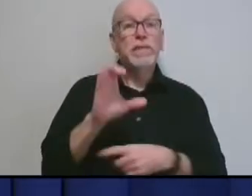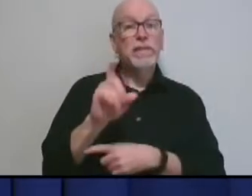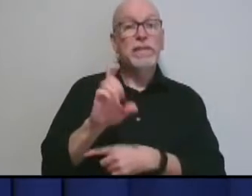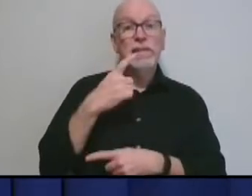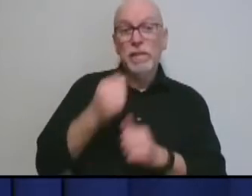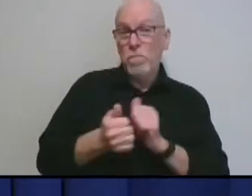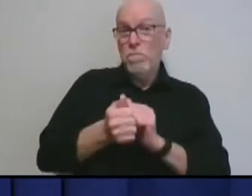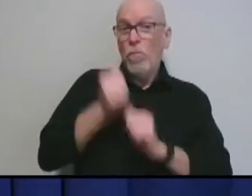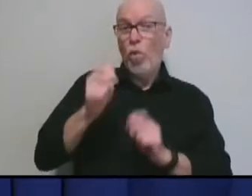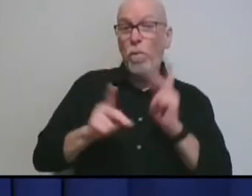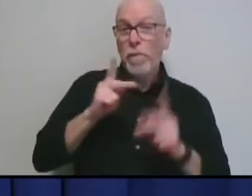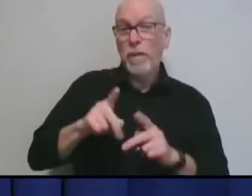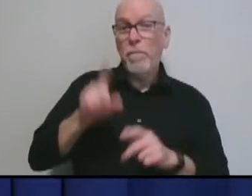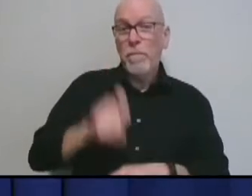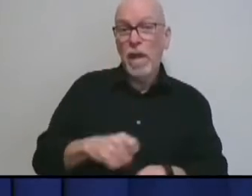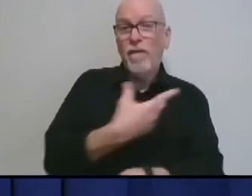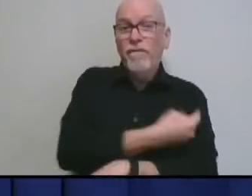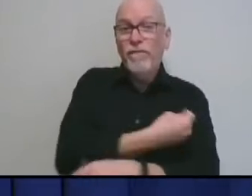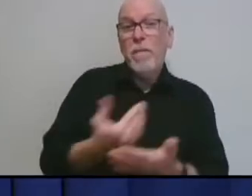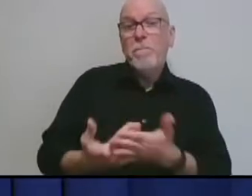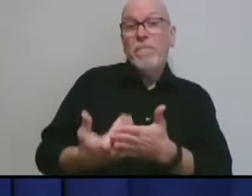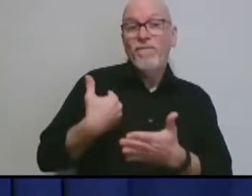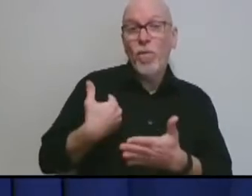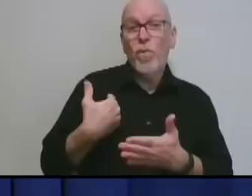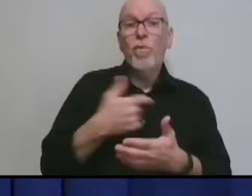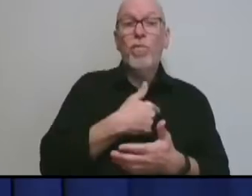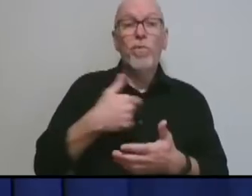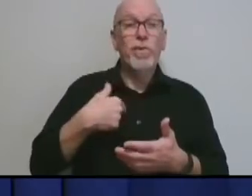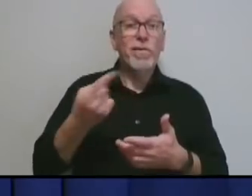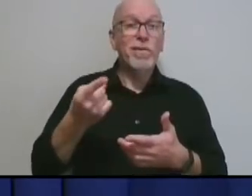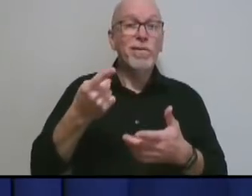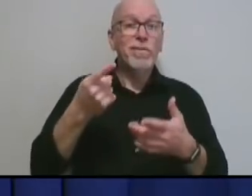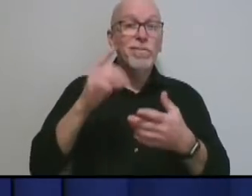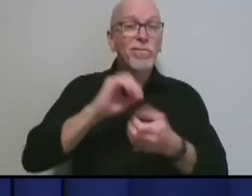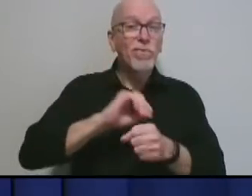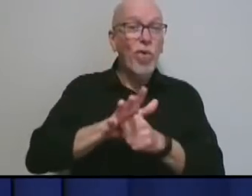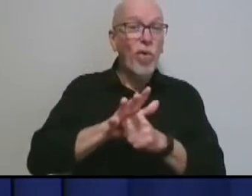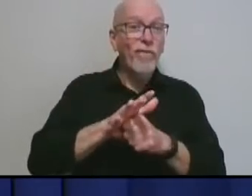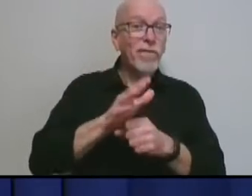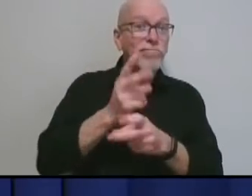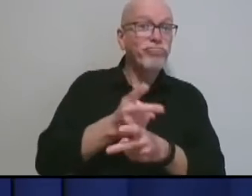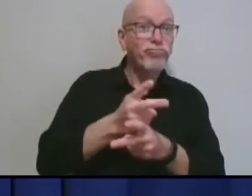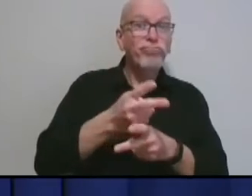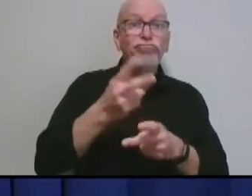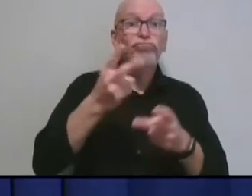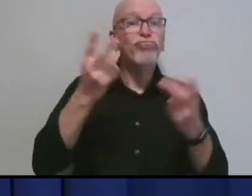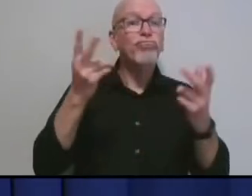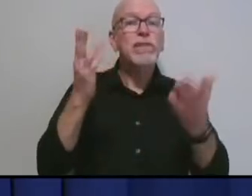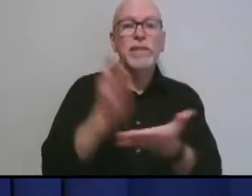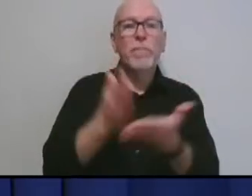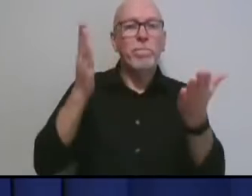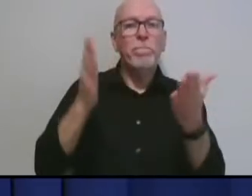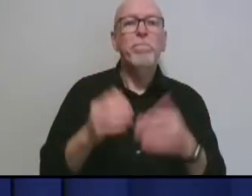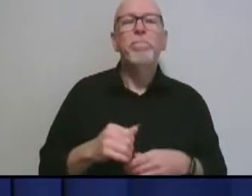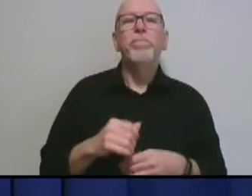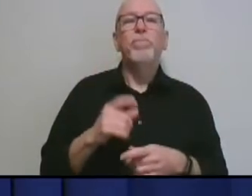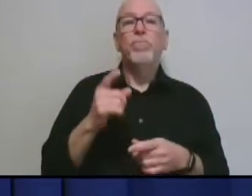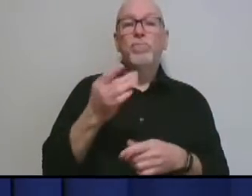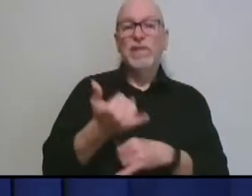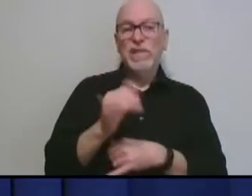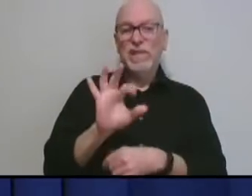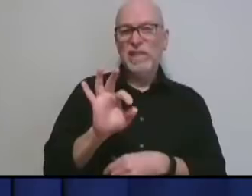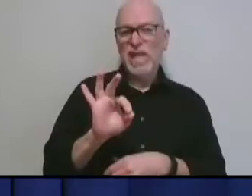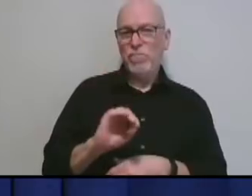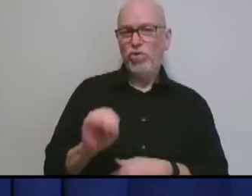need to be fully vaccinated before COVID-19 precautions can be lifted broadly across the country. Just over 9% of the